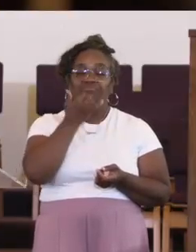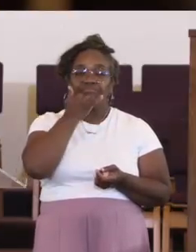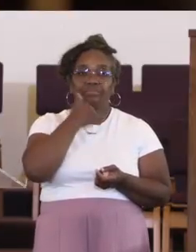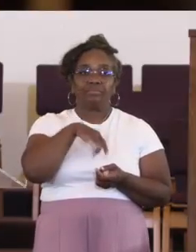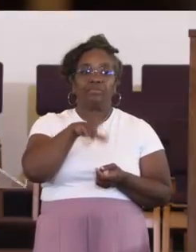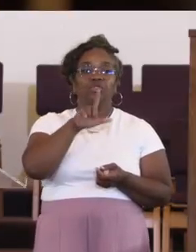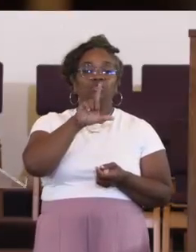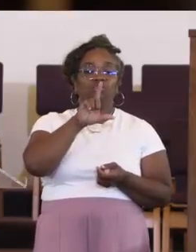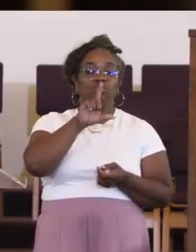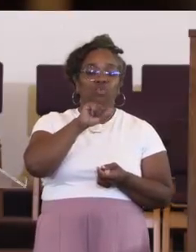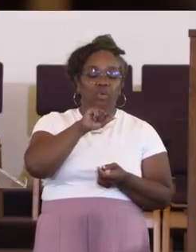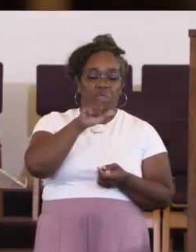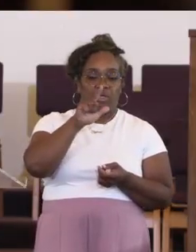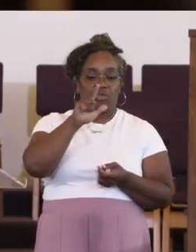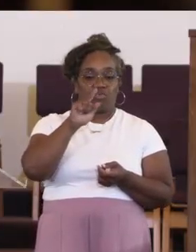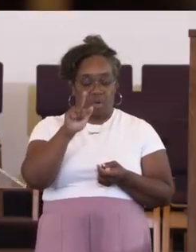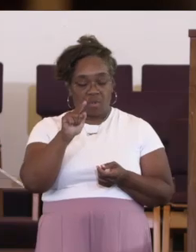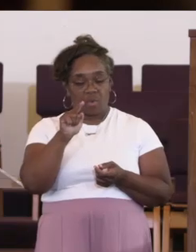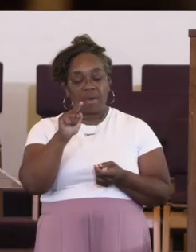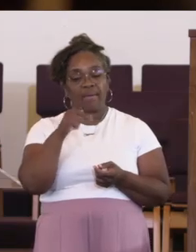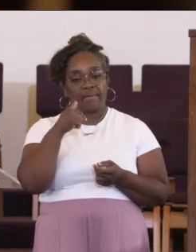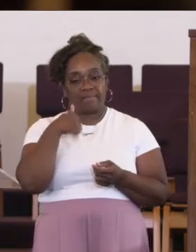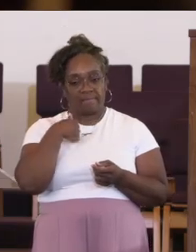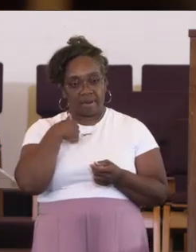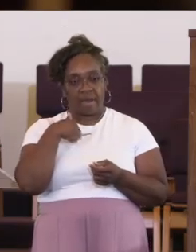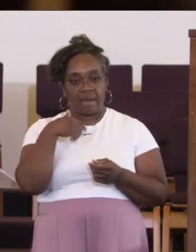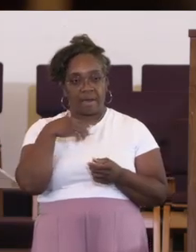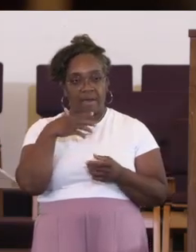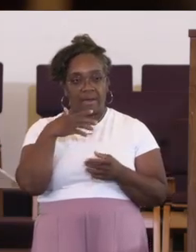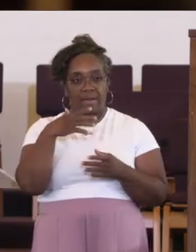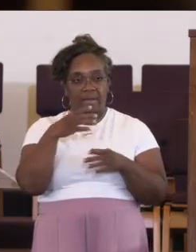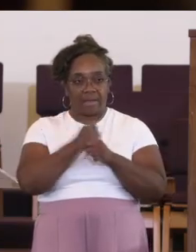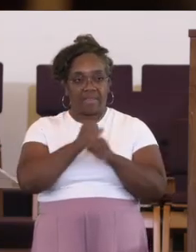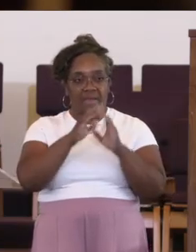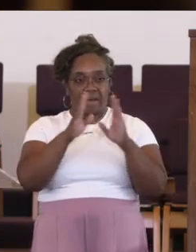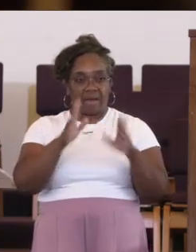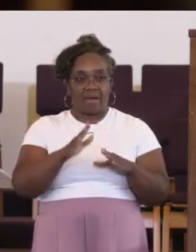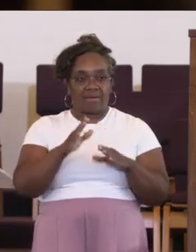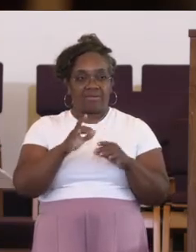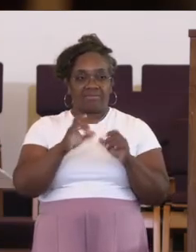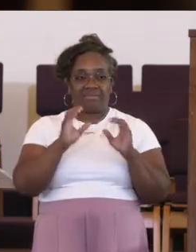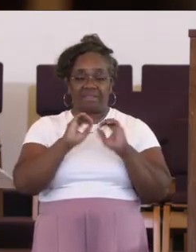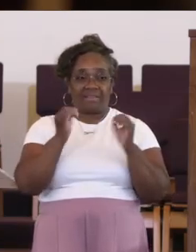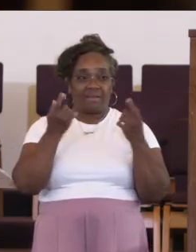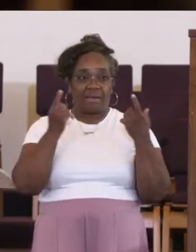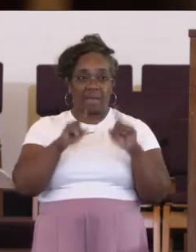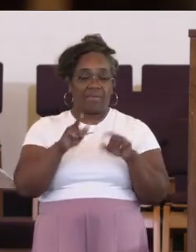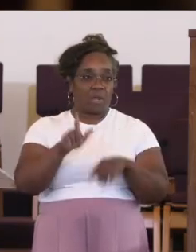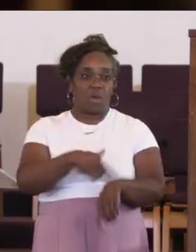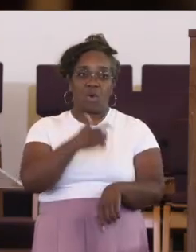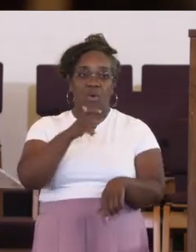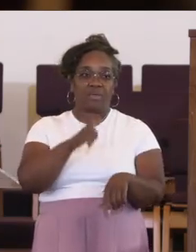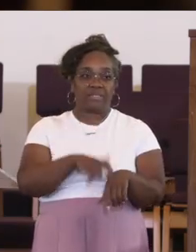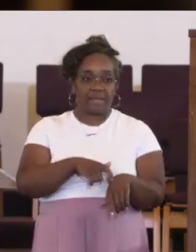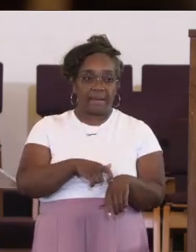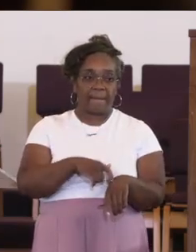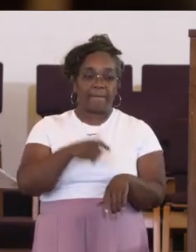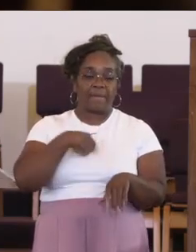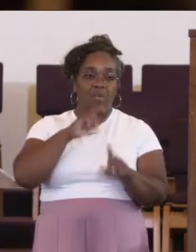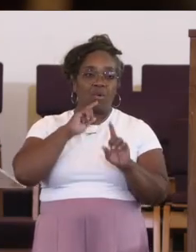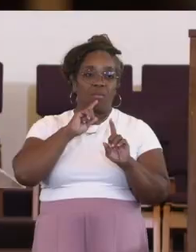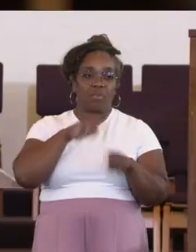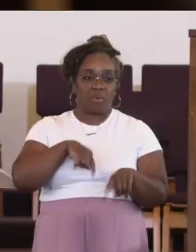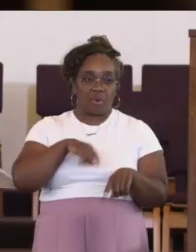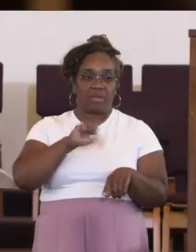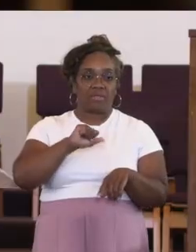2021. Yeah. Since then, nothing happened to the house for a long time. But then after I won the bid and reported squatters, I